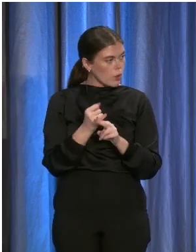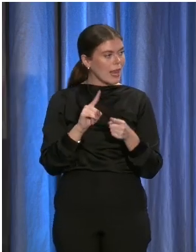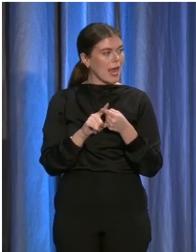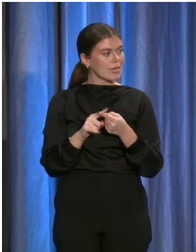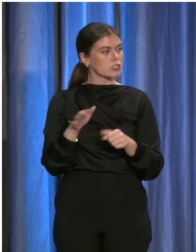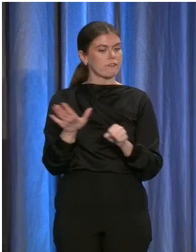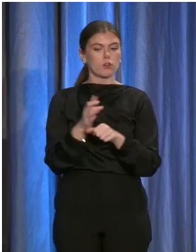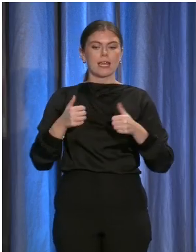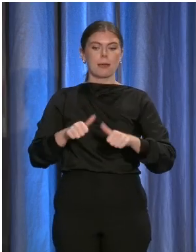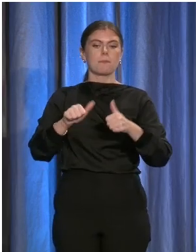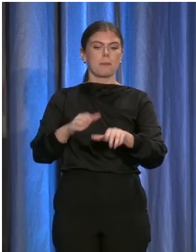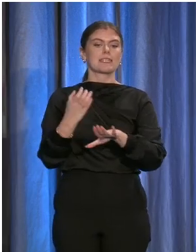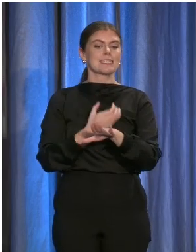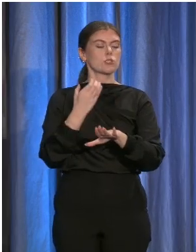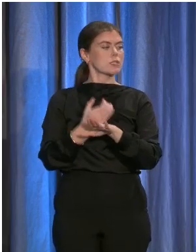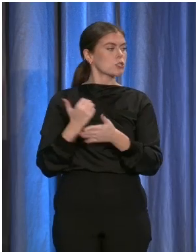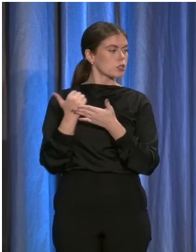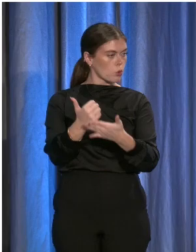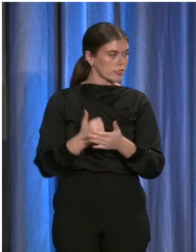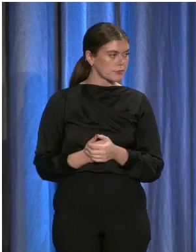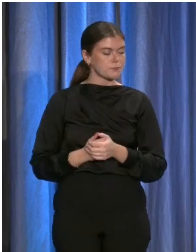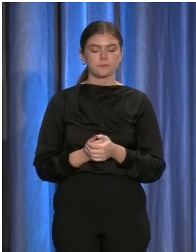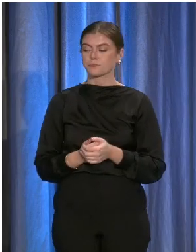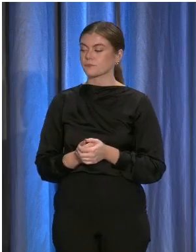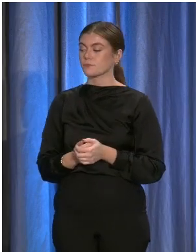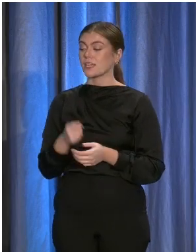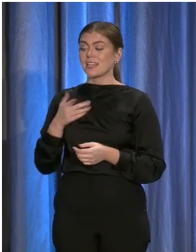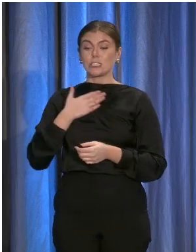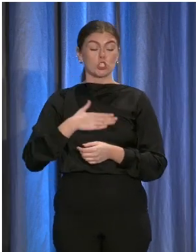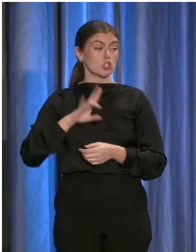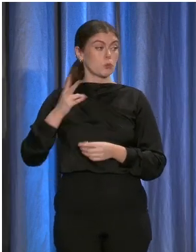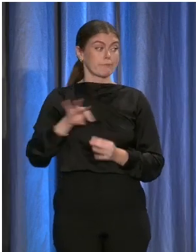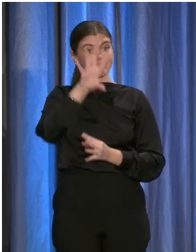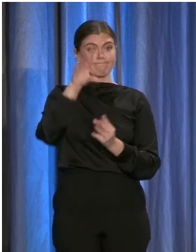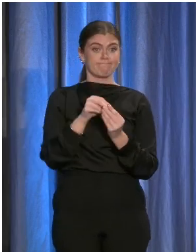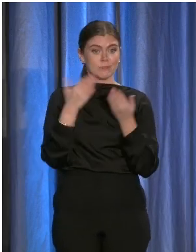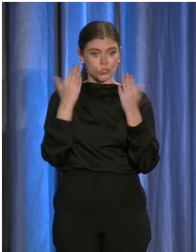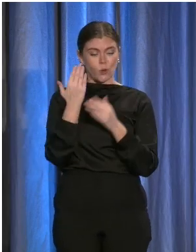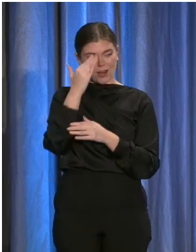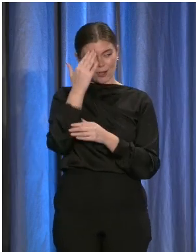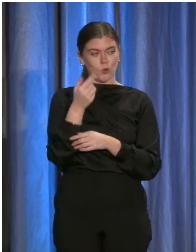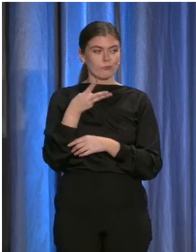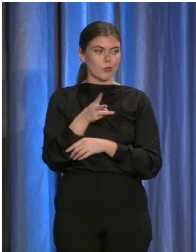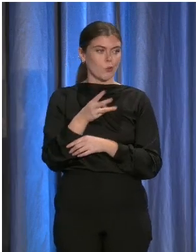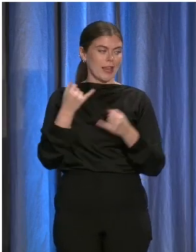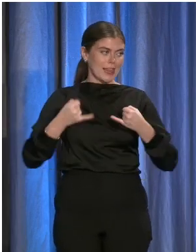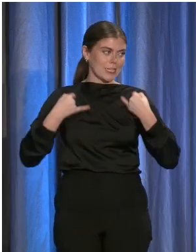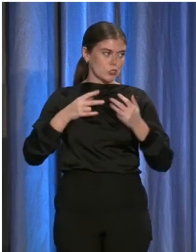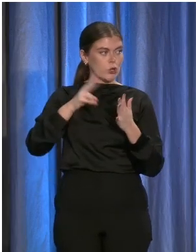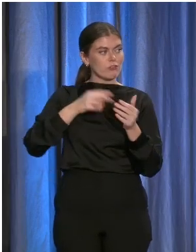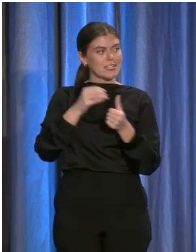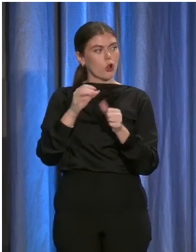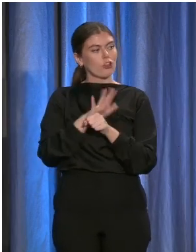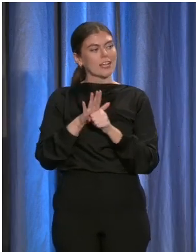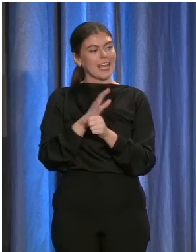that important continuum of support. So that's just a snapshot, and I know you'll enjoy reading further case studies and